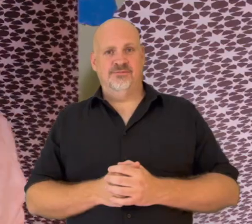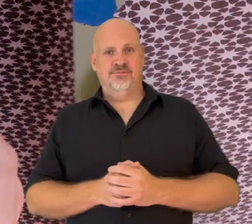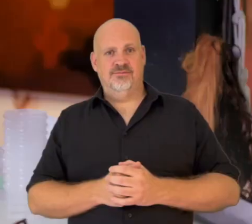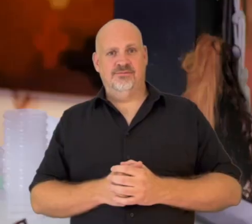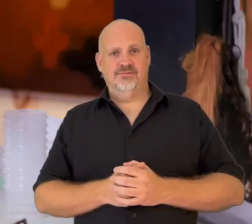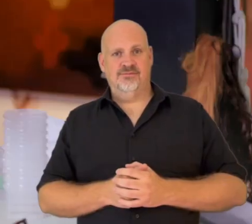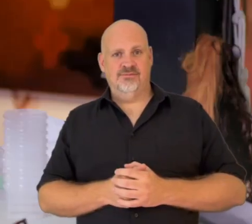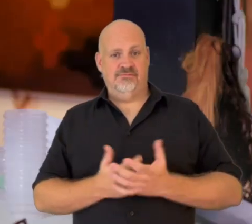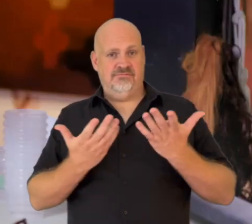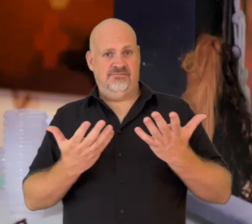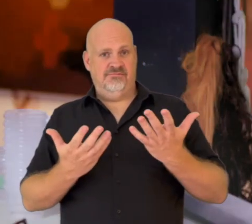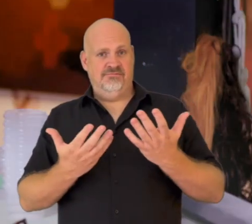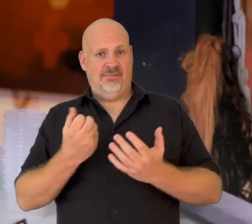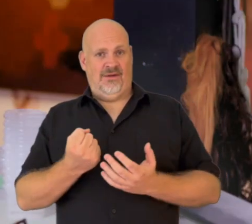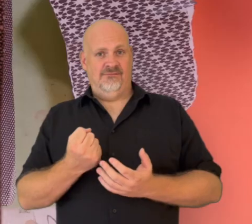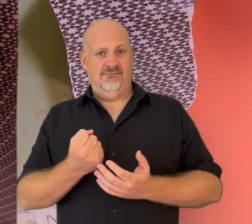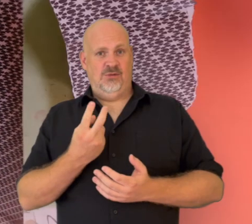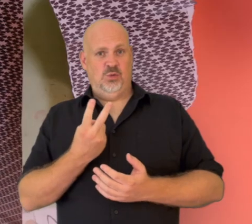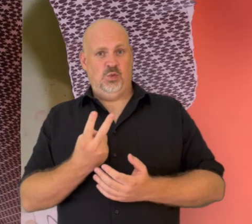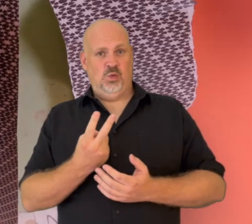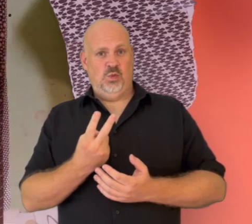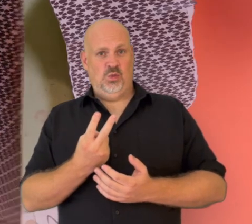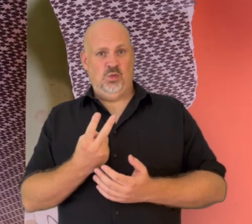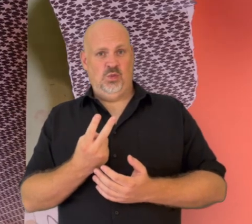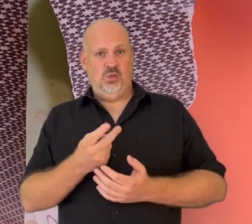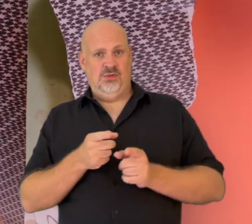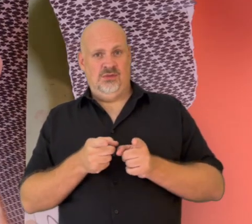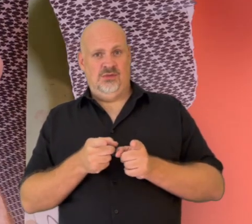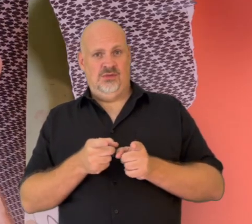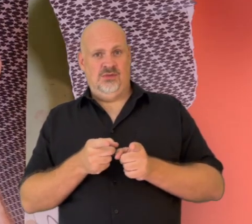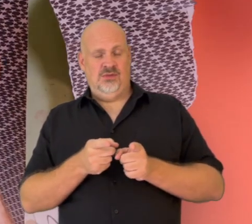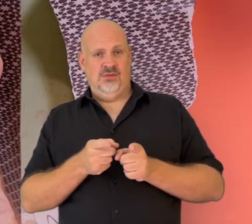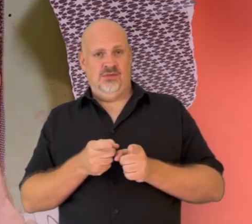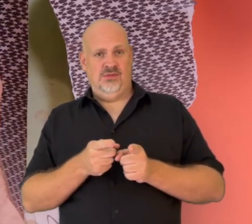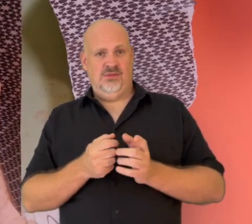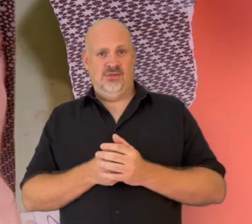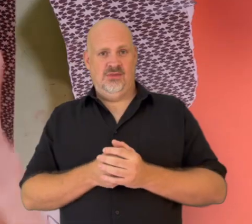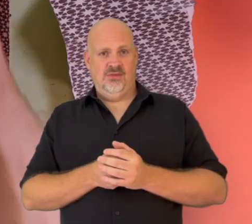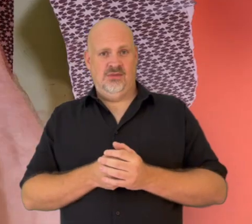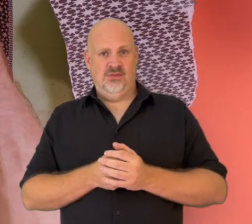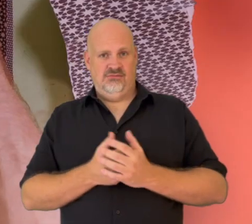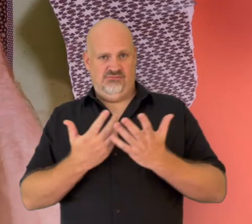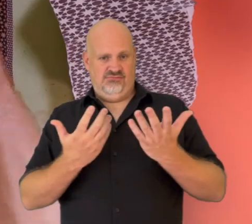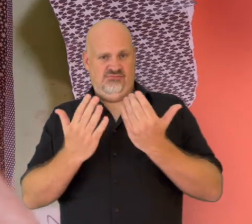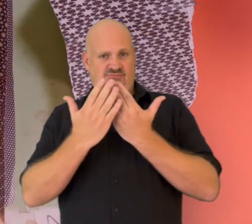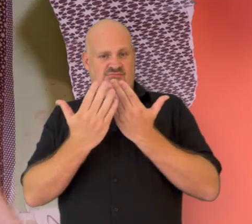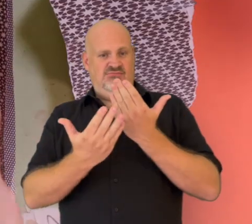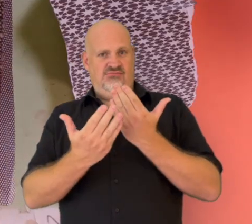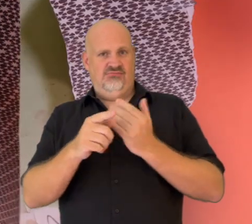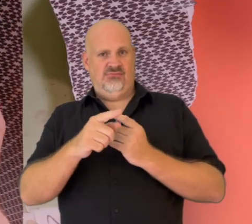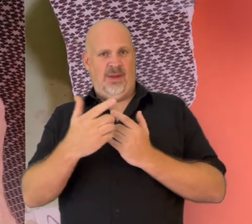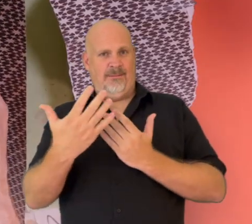And then you have these two elements. You've got a sort of foreground